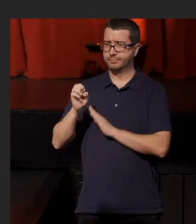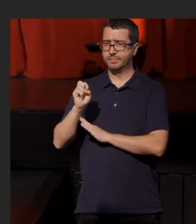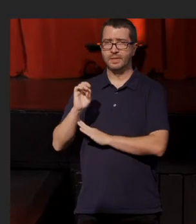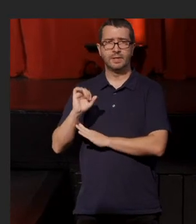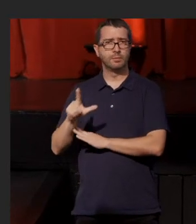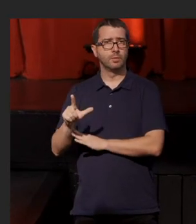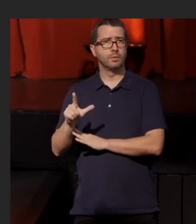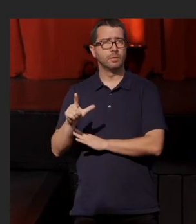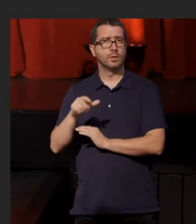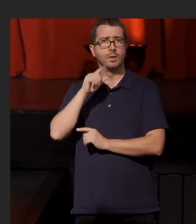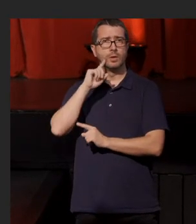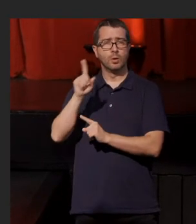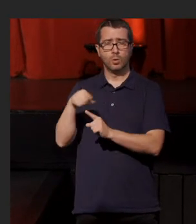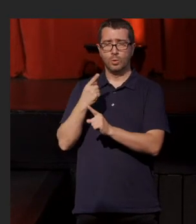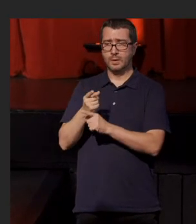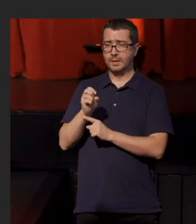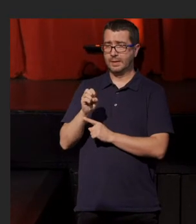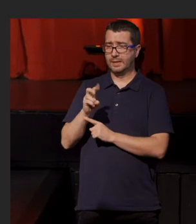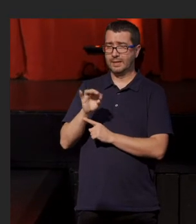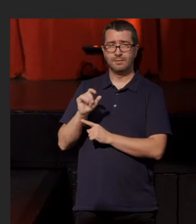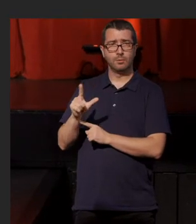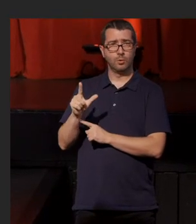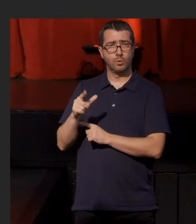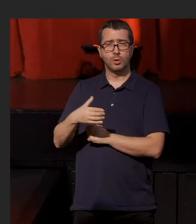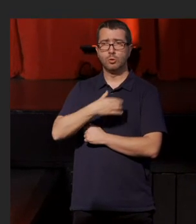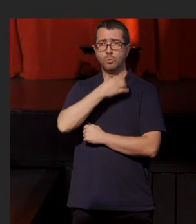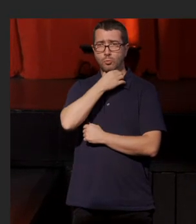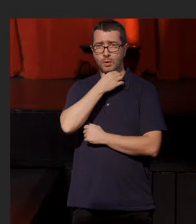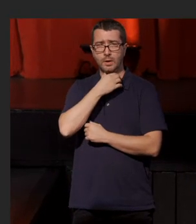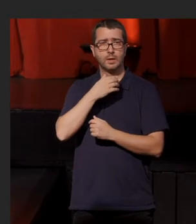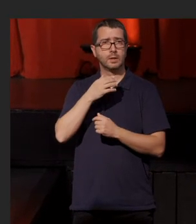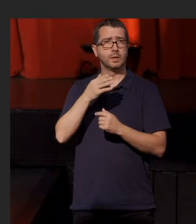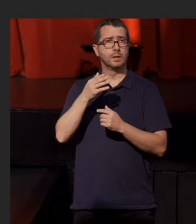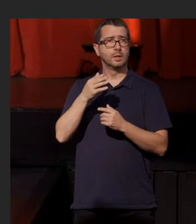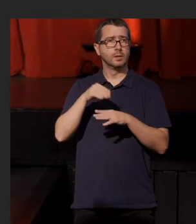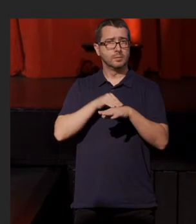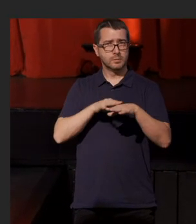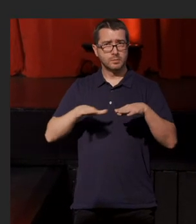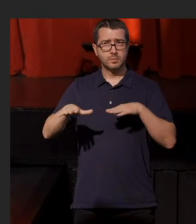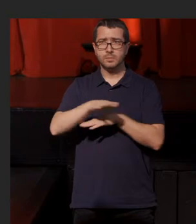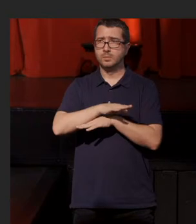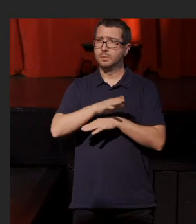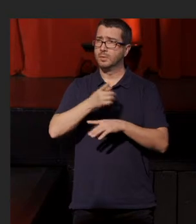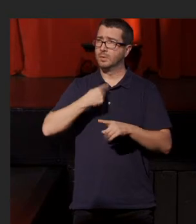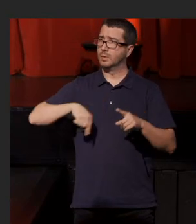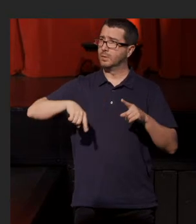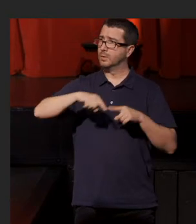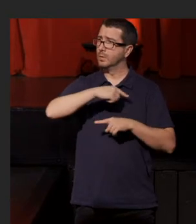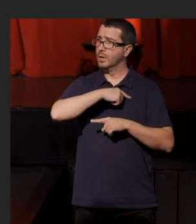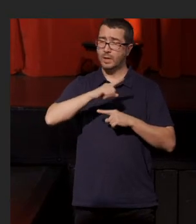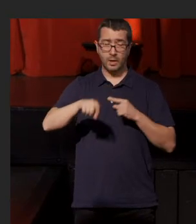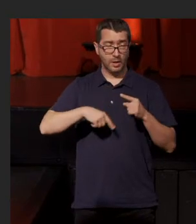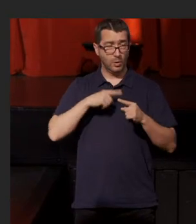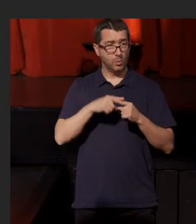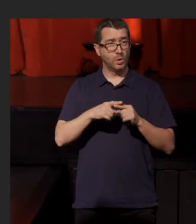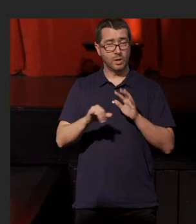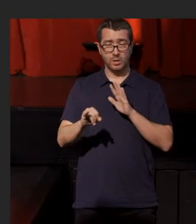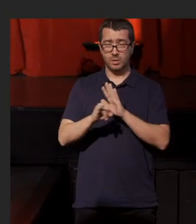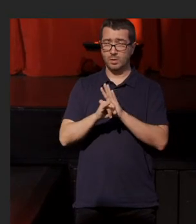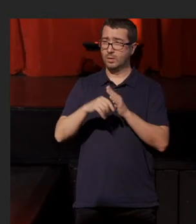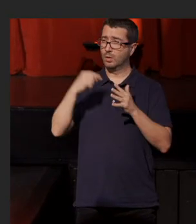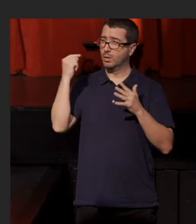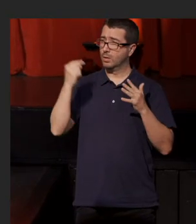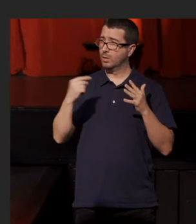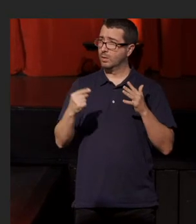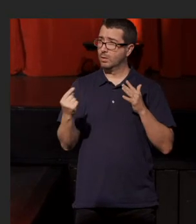but an enemy that is evil and threatening and menacing to our in-group. And once you say that and you attach emotion to